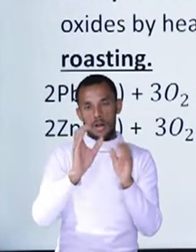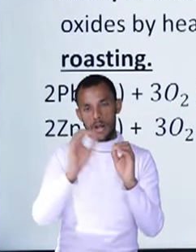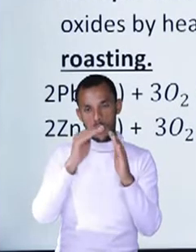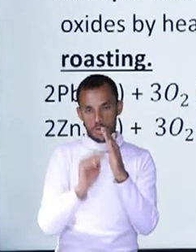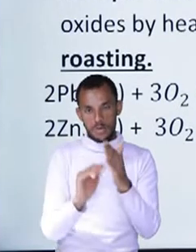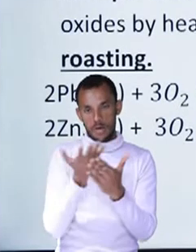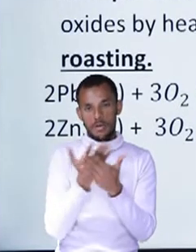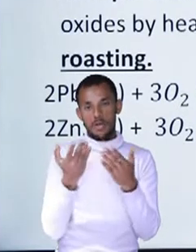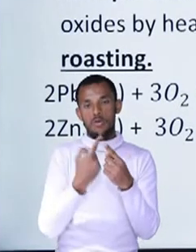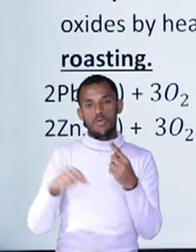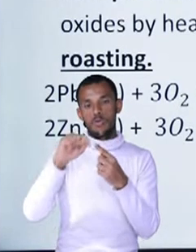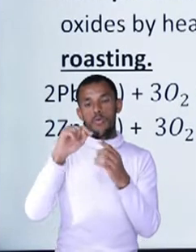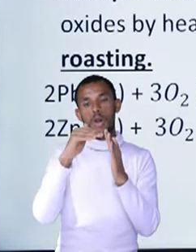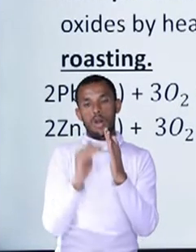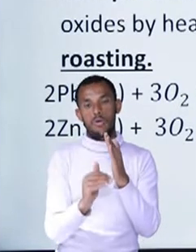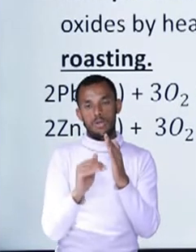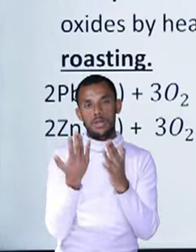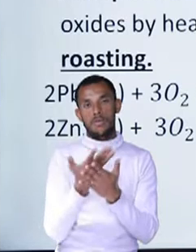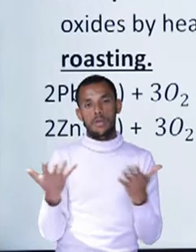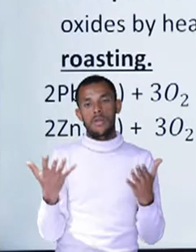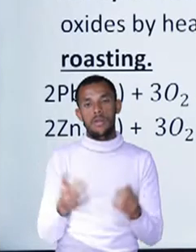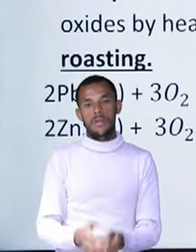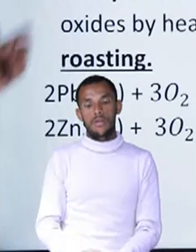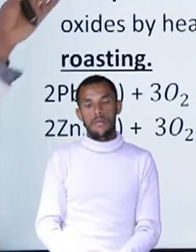non-reduced substance to a reduced substance.